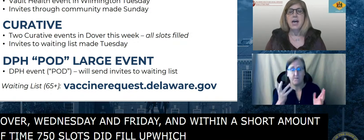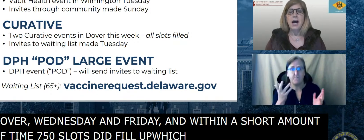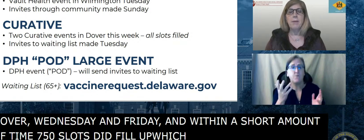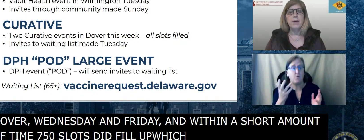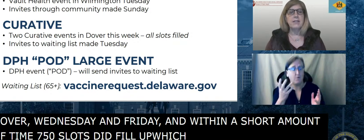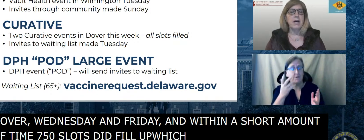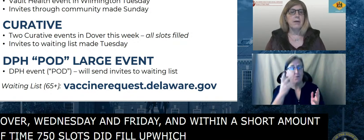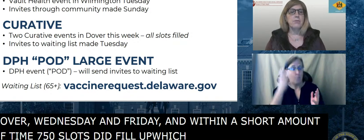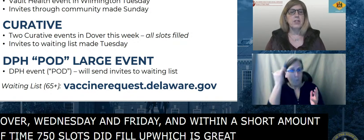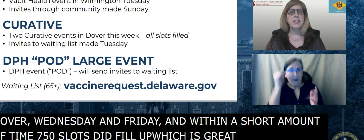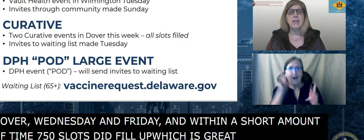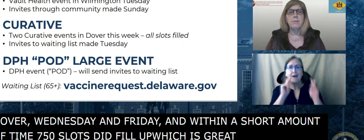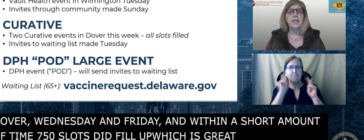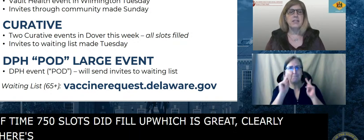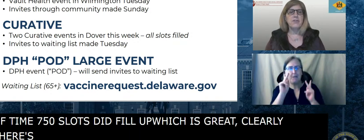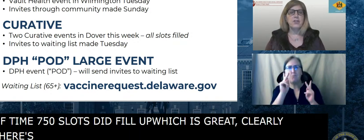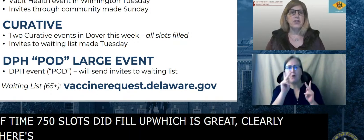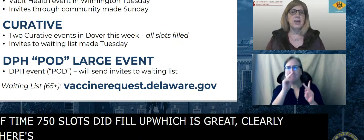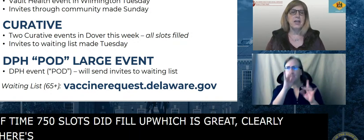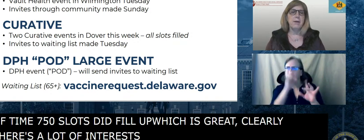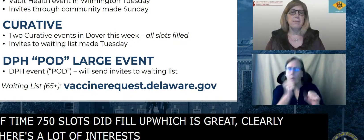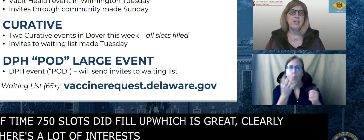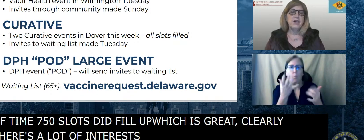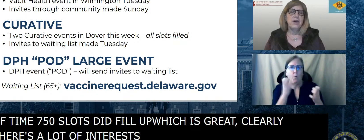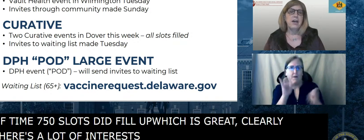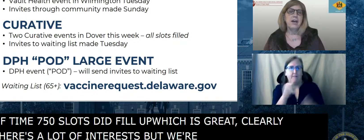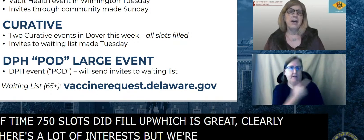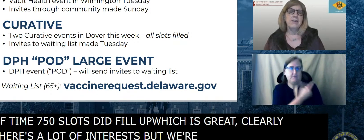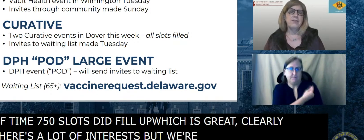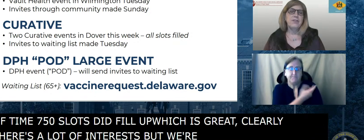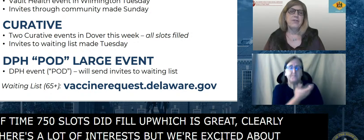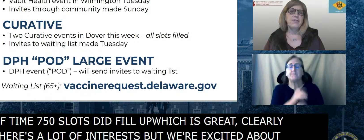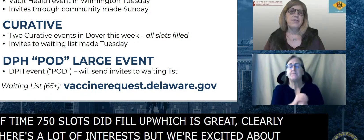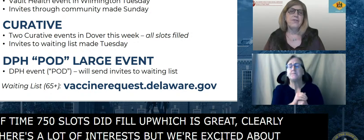interest, but we're excited about this first